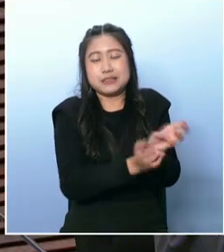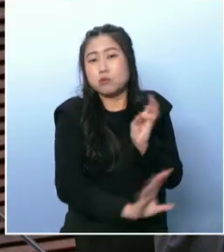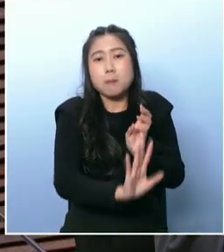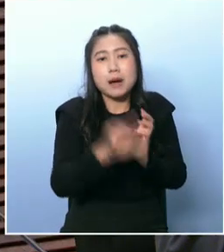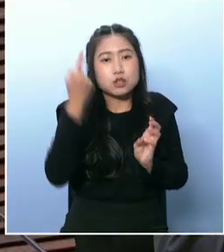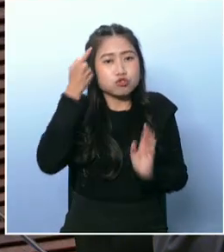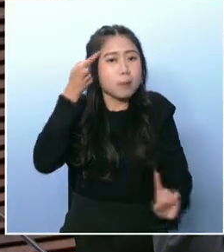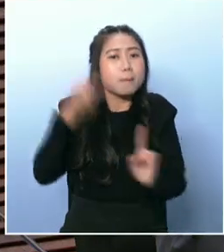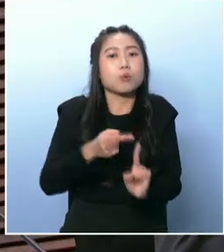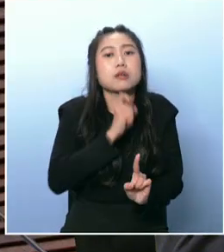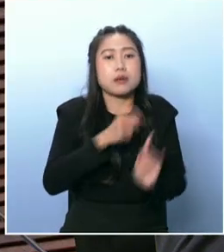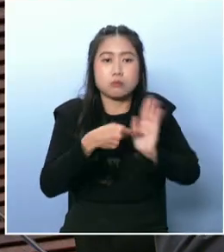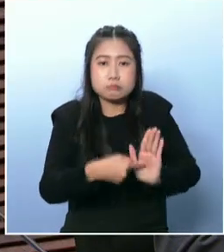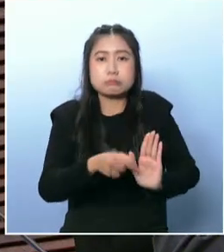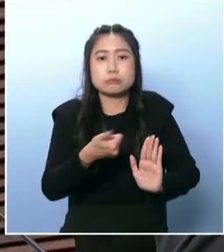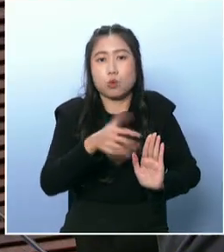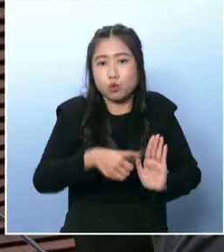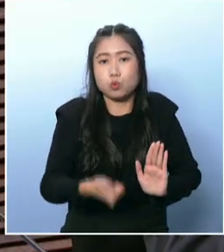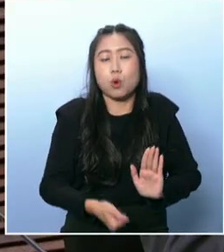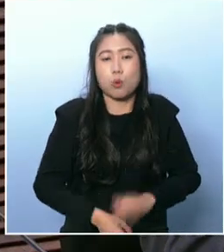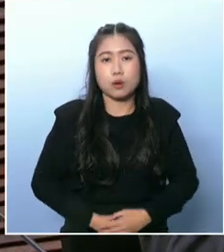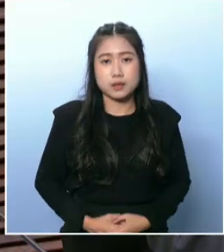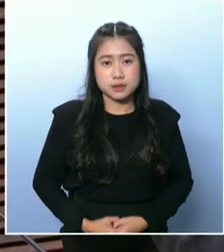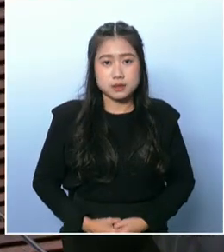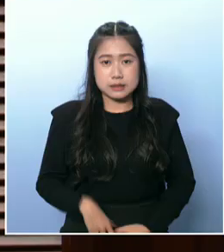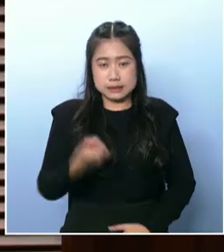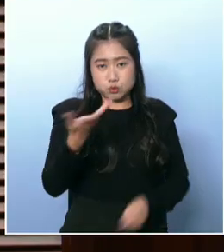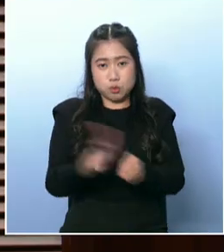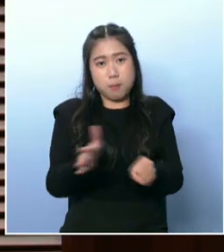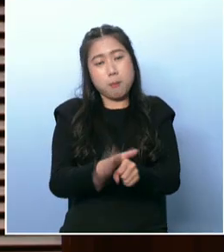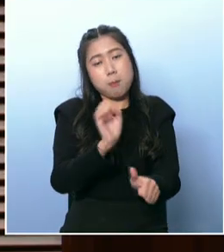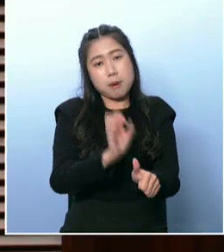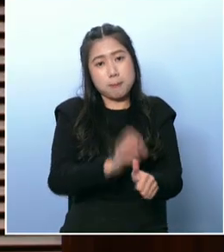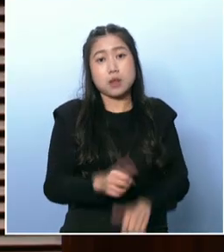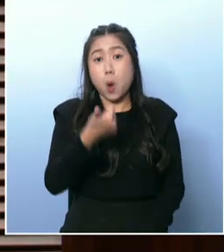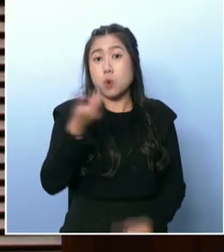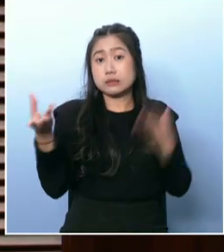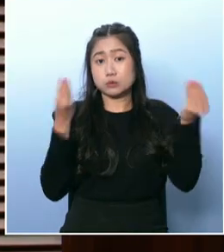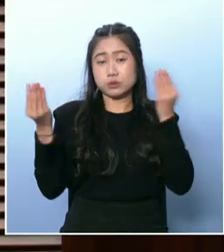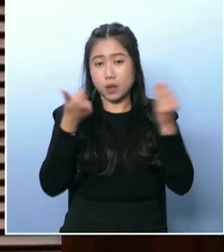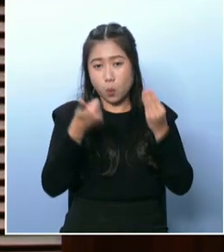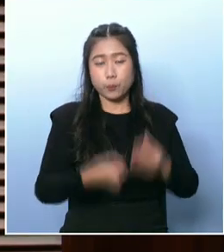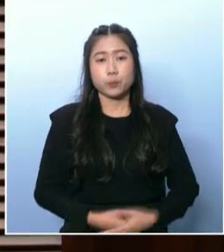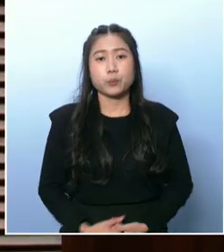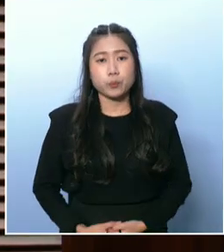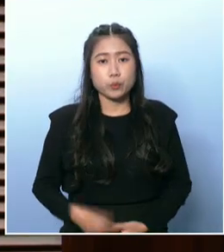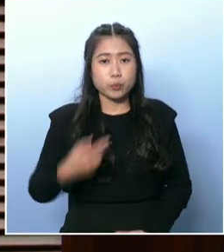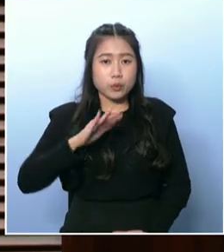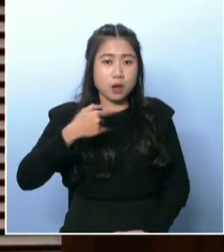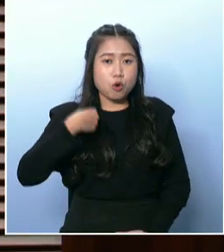we want to establish the database, we want it to serve certain functions. It's not just about establishing a database and that's it.